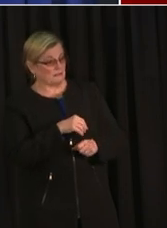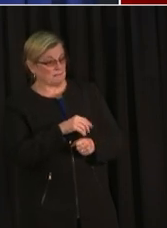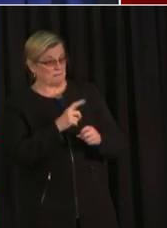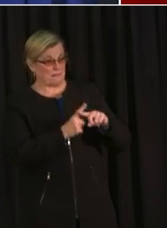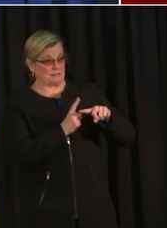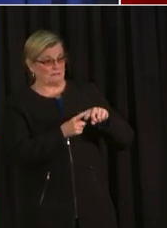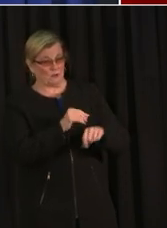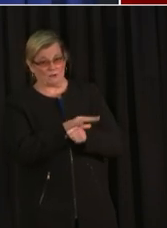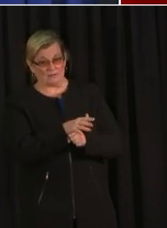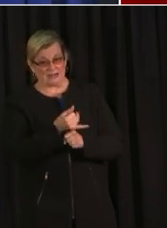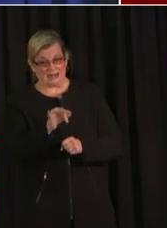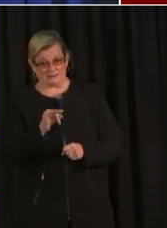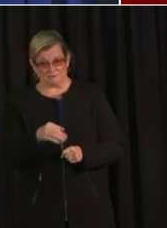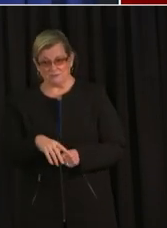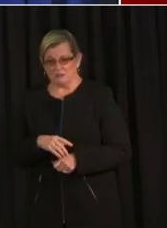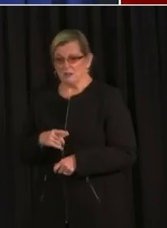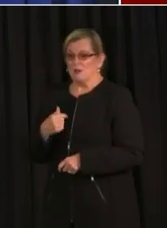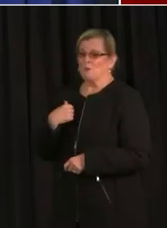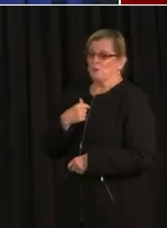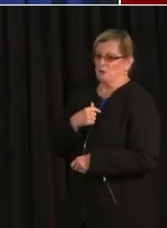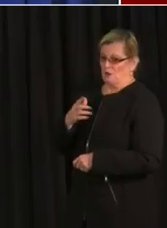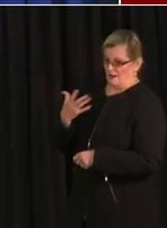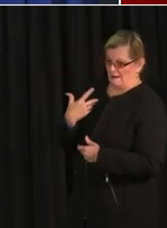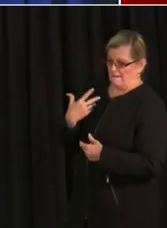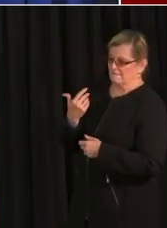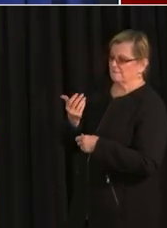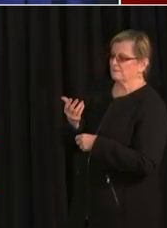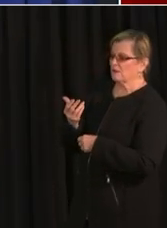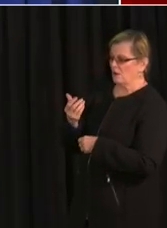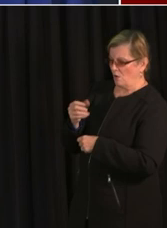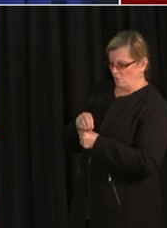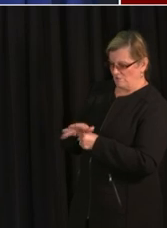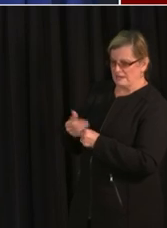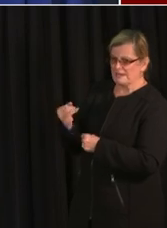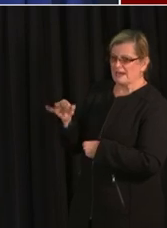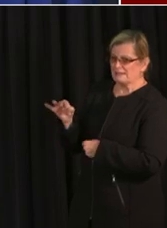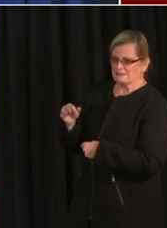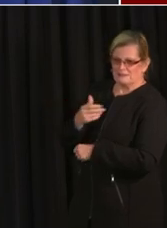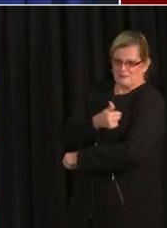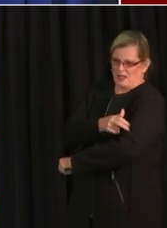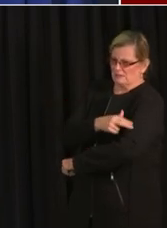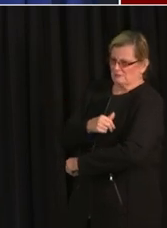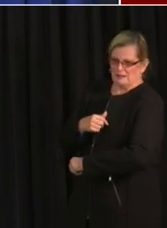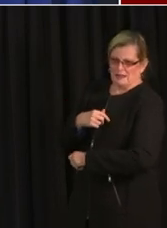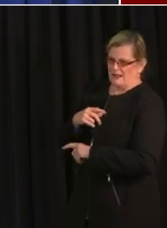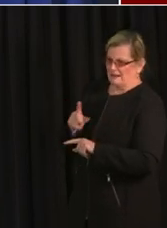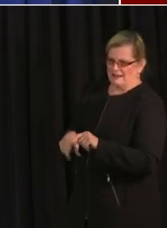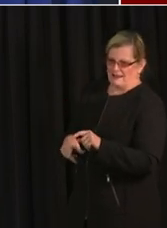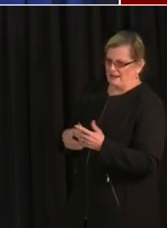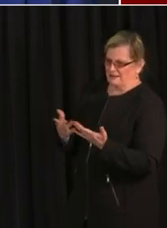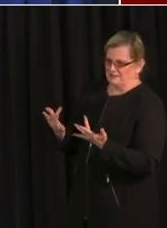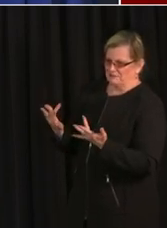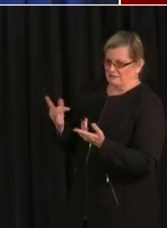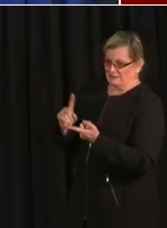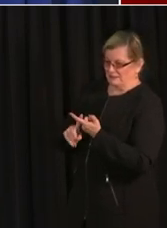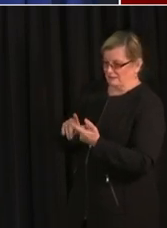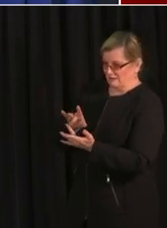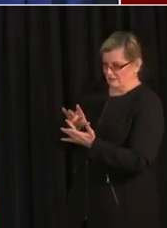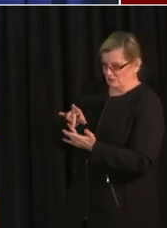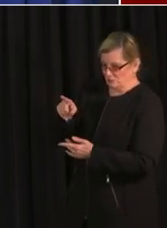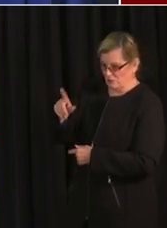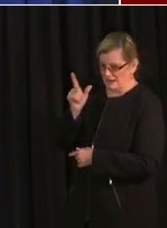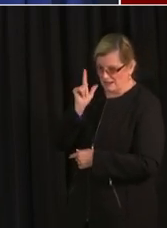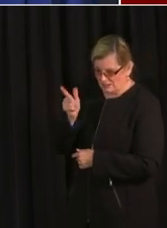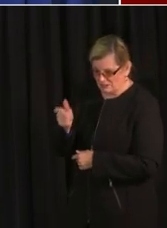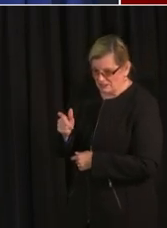treated? They do have COVID-19 patients at the hospital. We'll have to get back to you as to whether or not the patients who